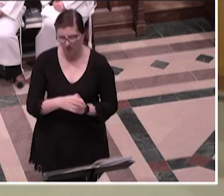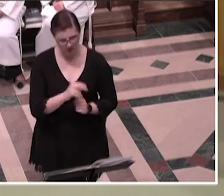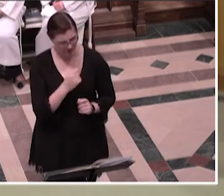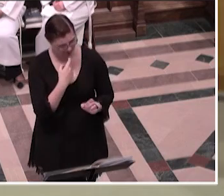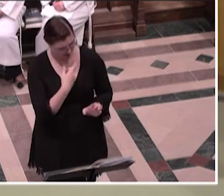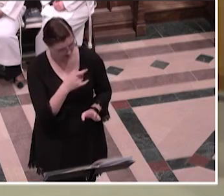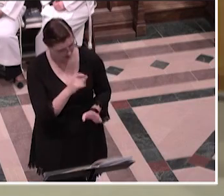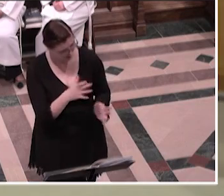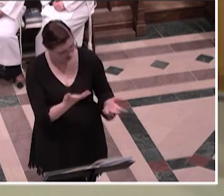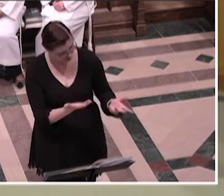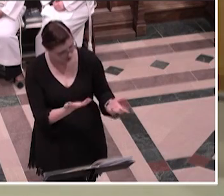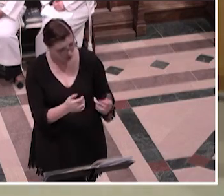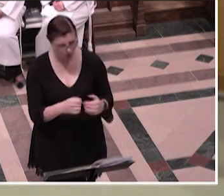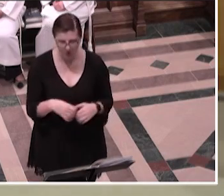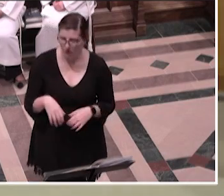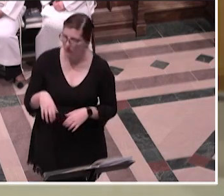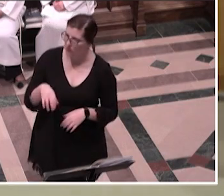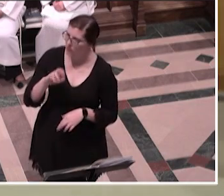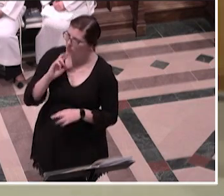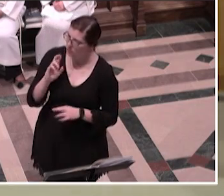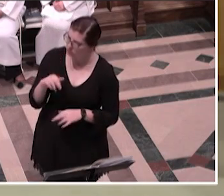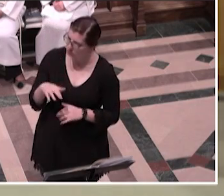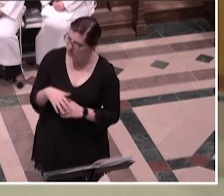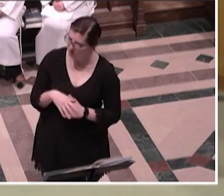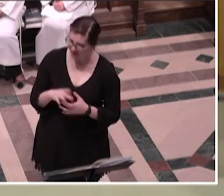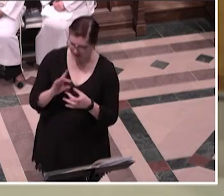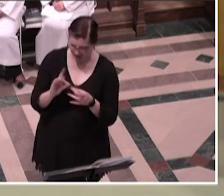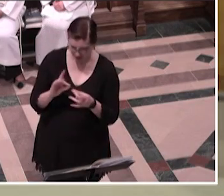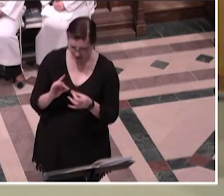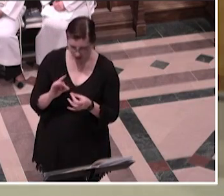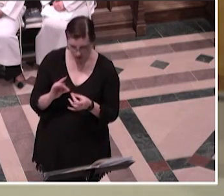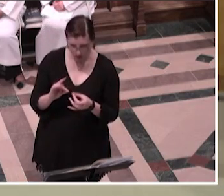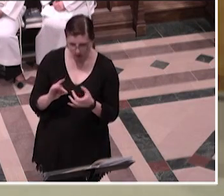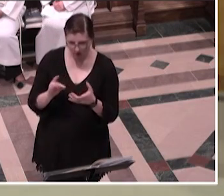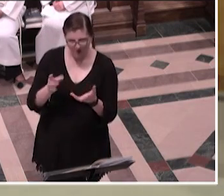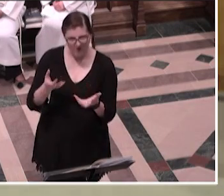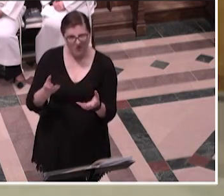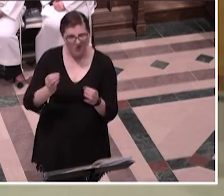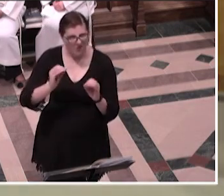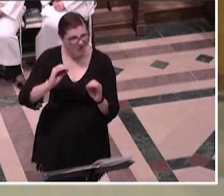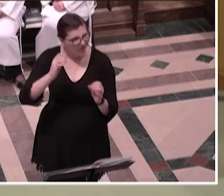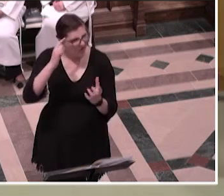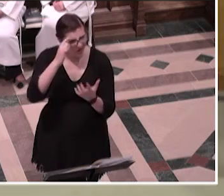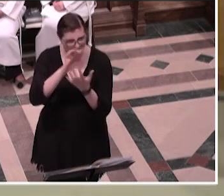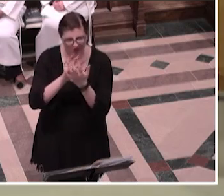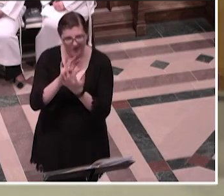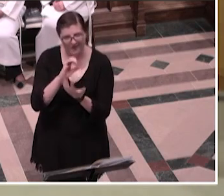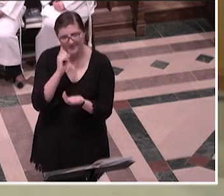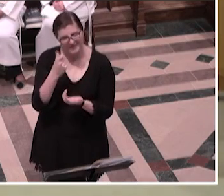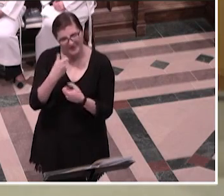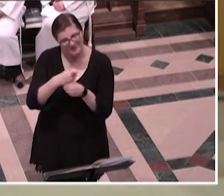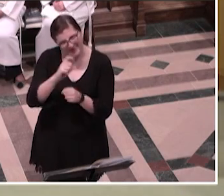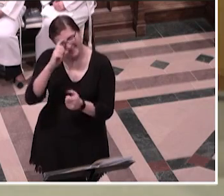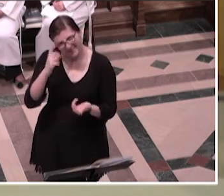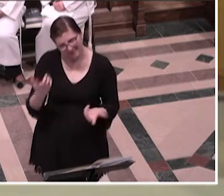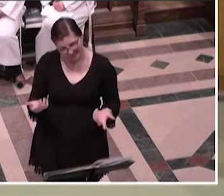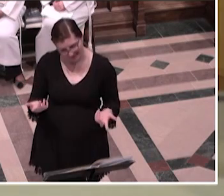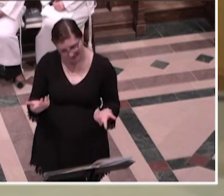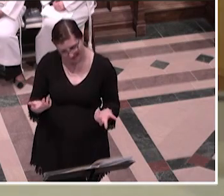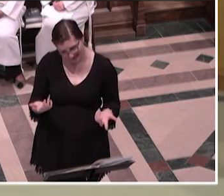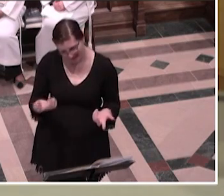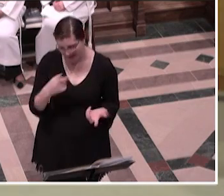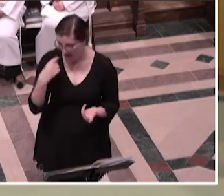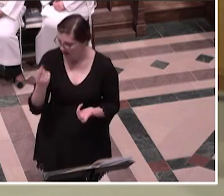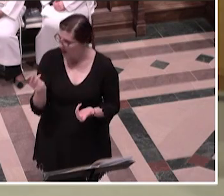Jesus replies with a comment that makes even less sense. and helpfully tells Nicodemus not to